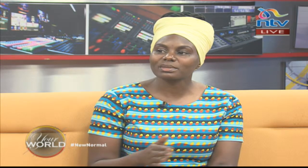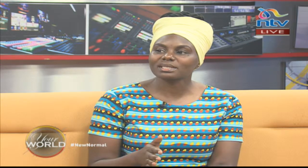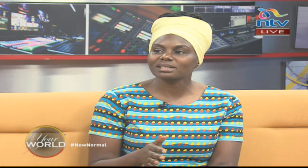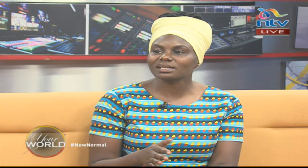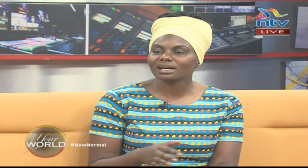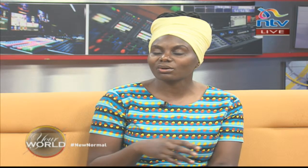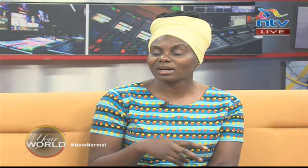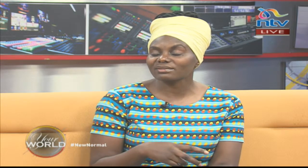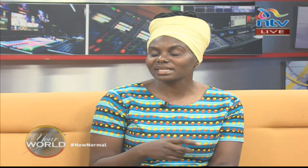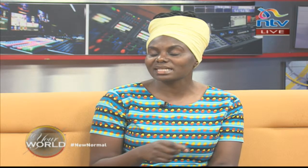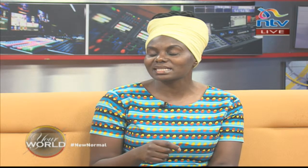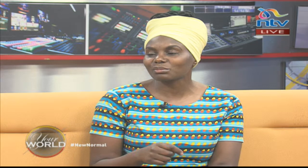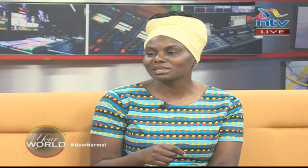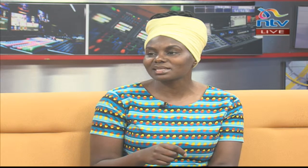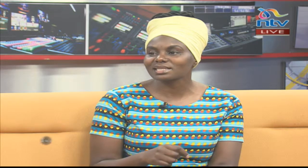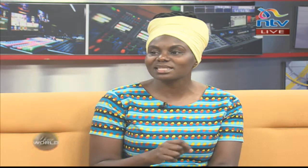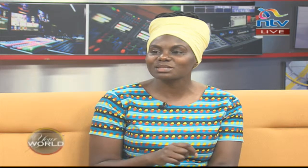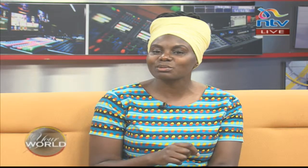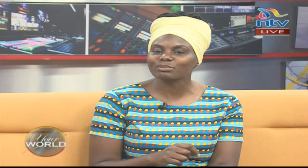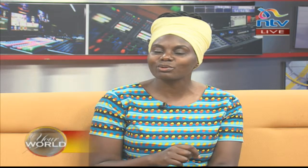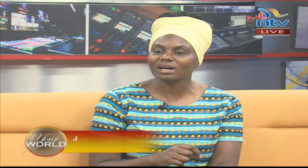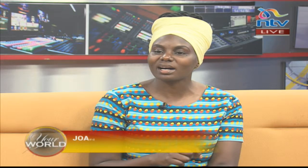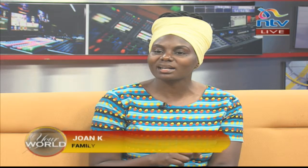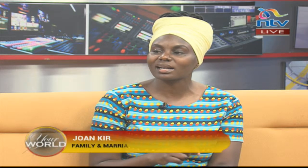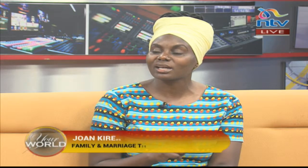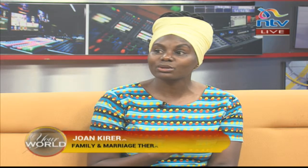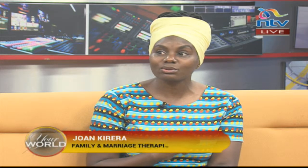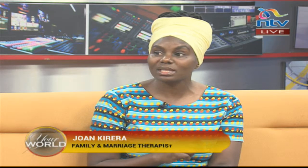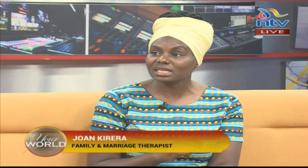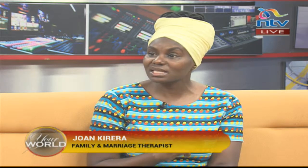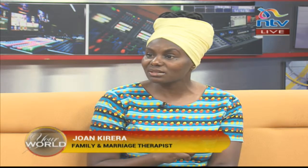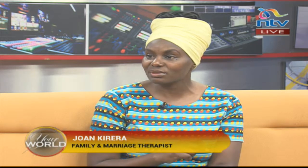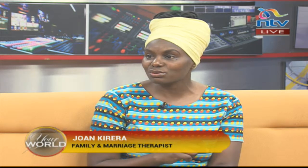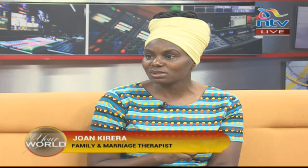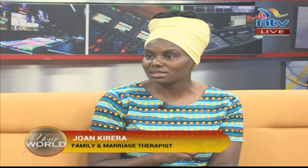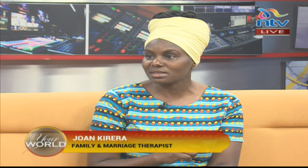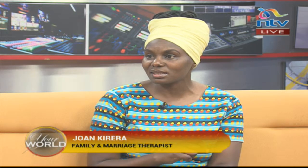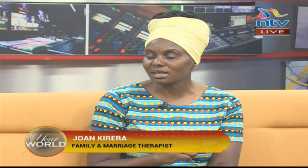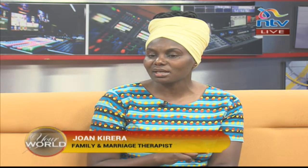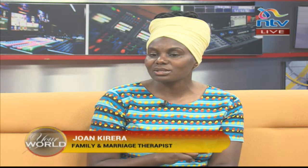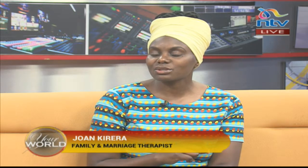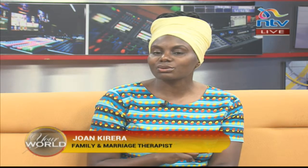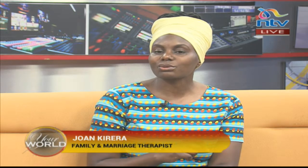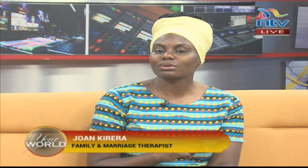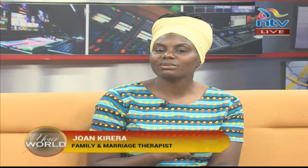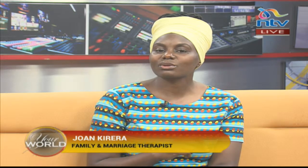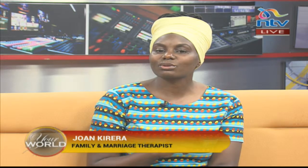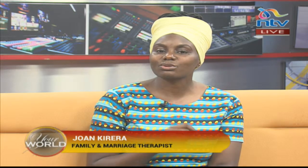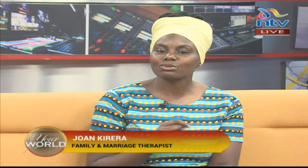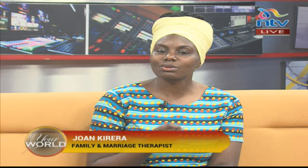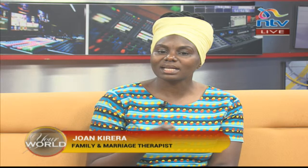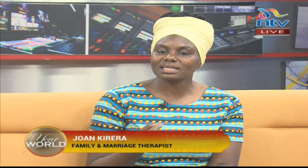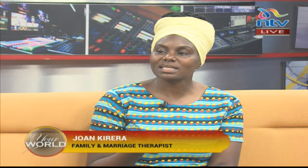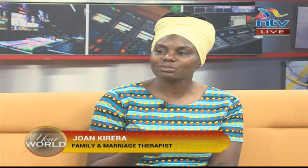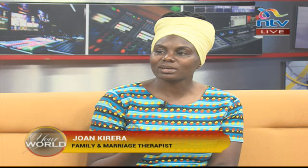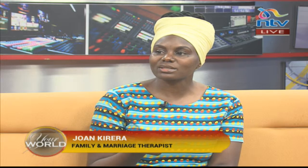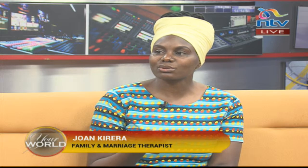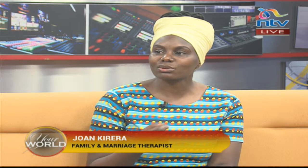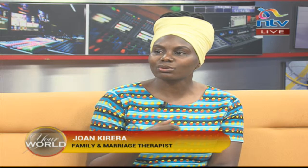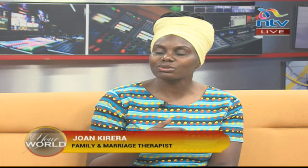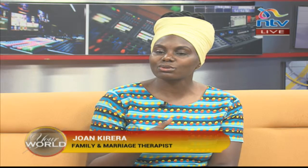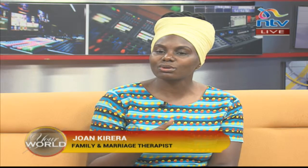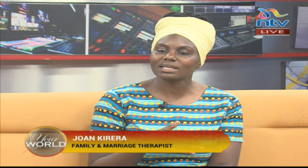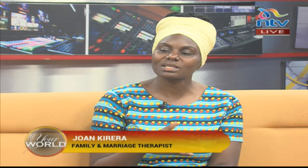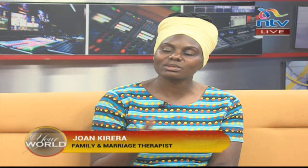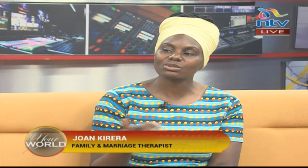from being or having a disability, these people are unique individuals. So if you're to look at this person,